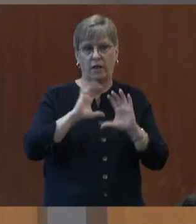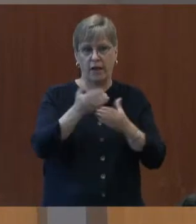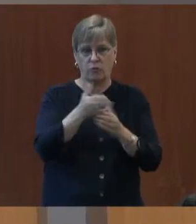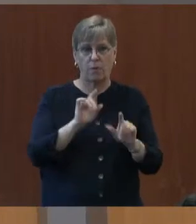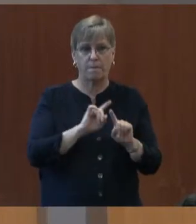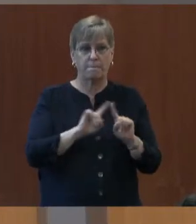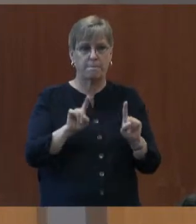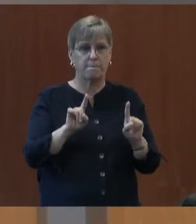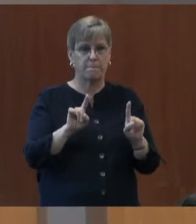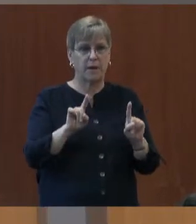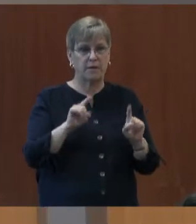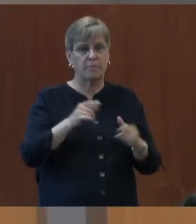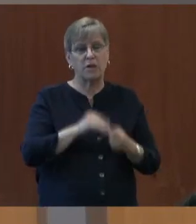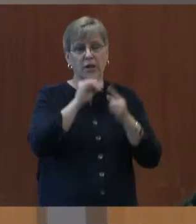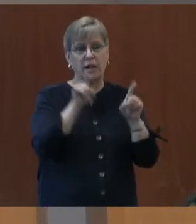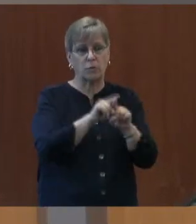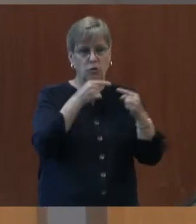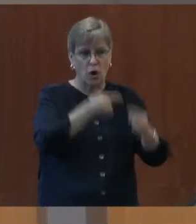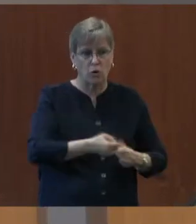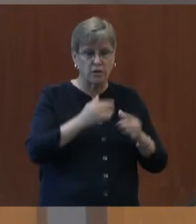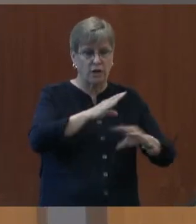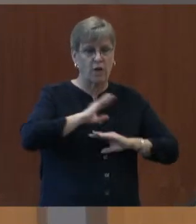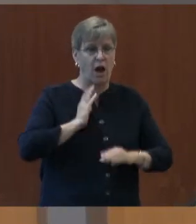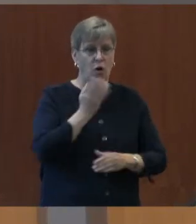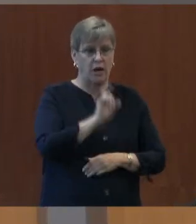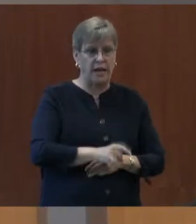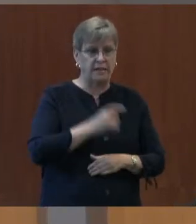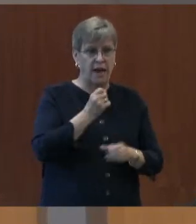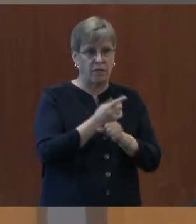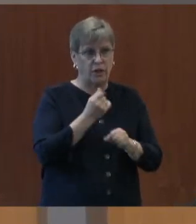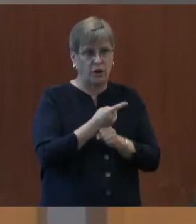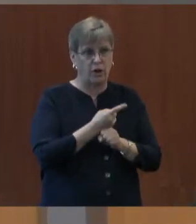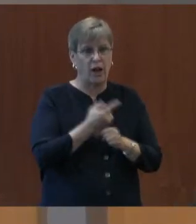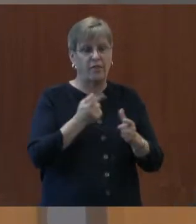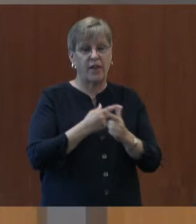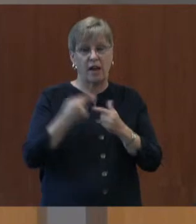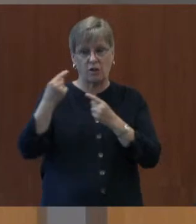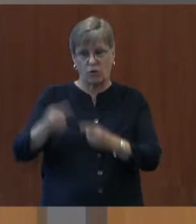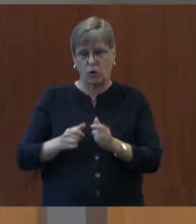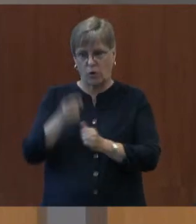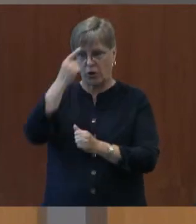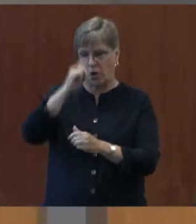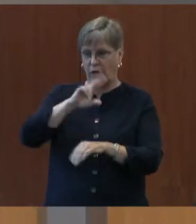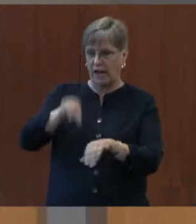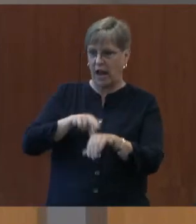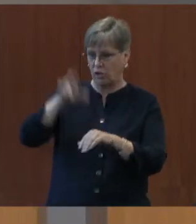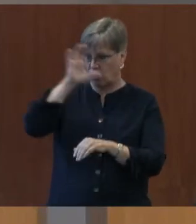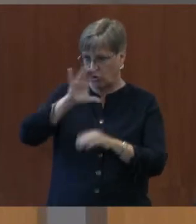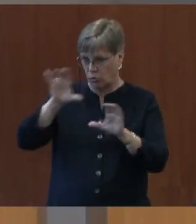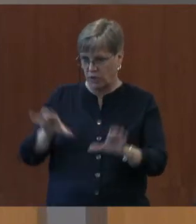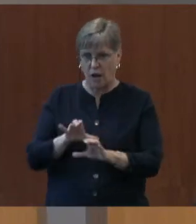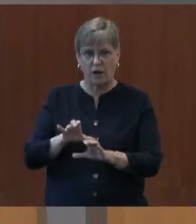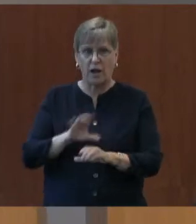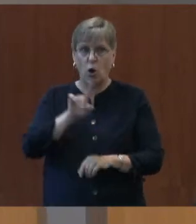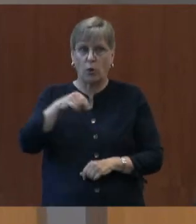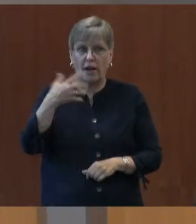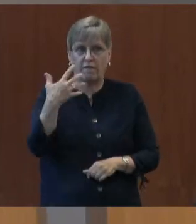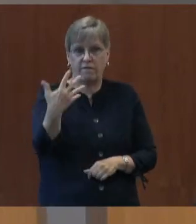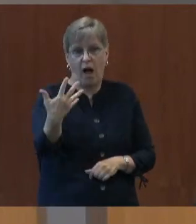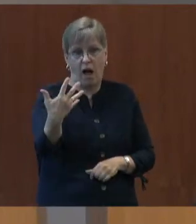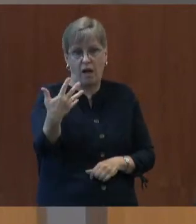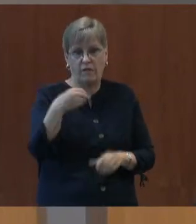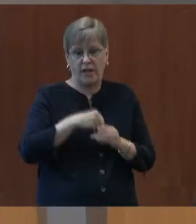year after year. Then I struggle with the thought that a national search was done and only 5 candidates